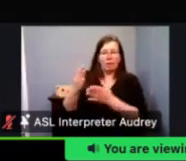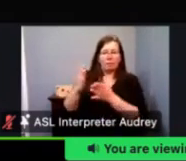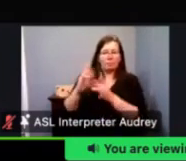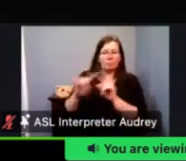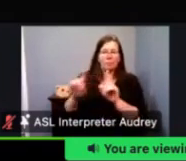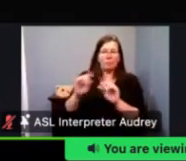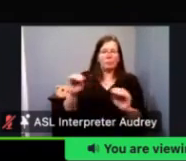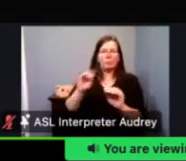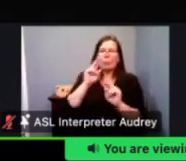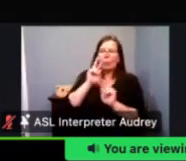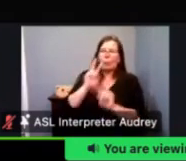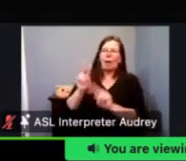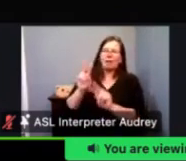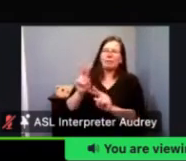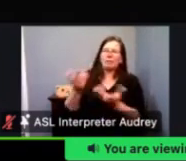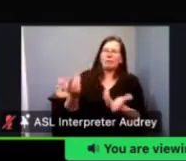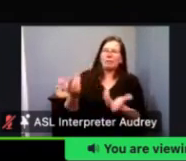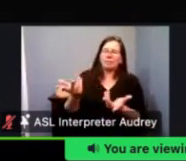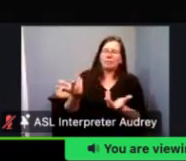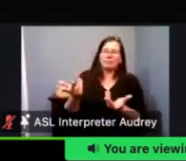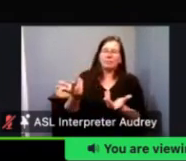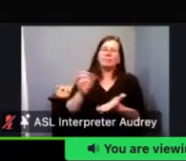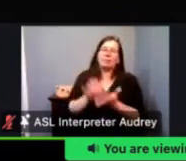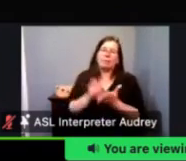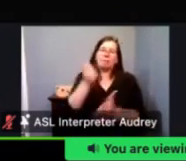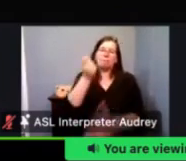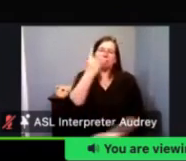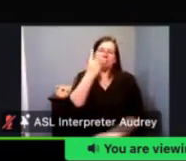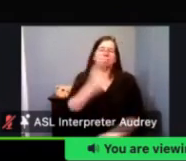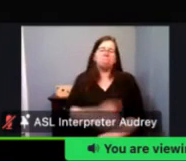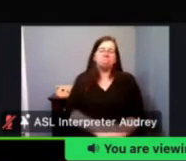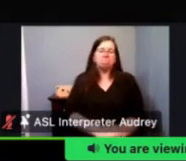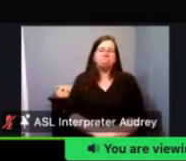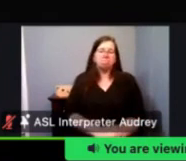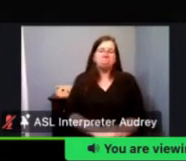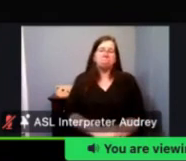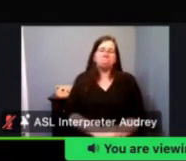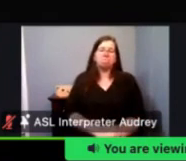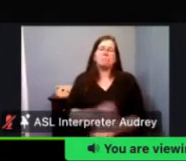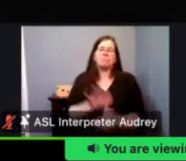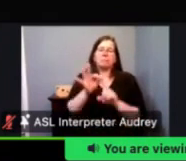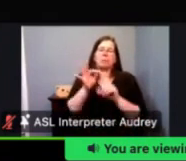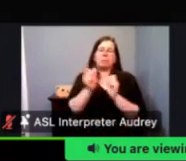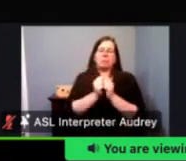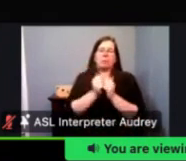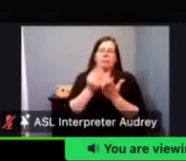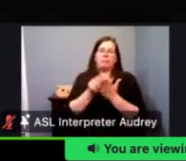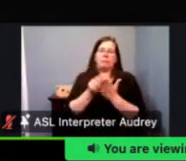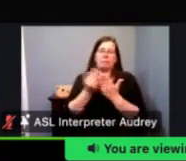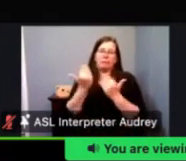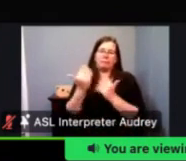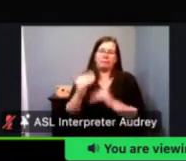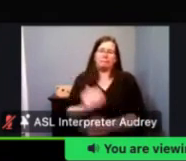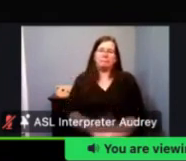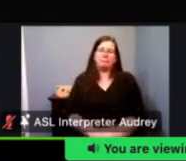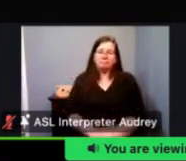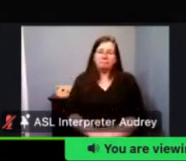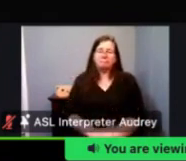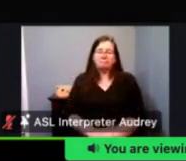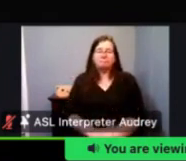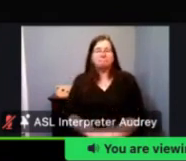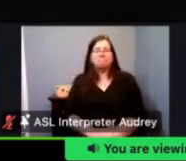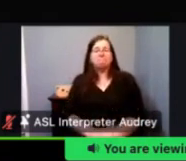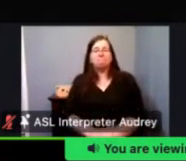watching, you know, it makes a lot more sense, especially on a tight budget. Yeah. And I think